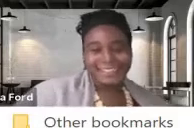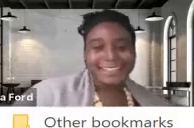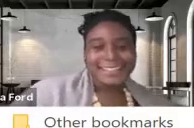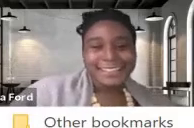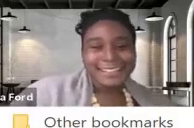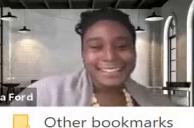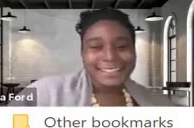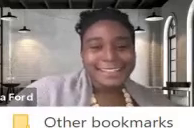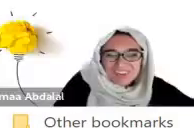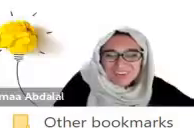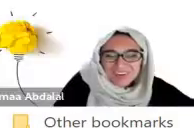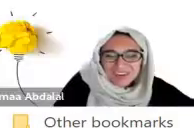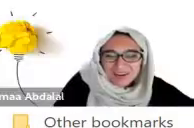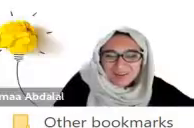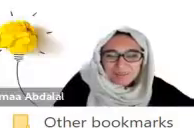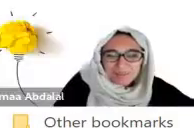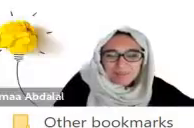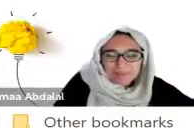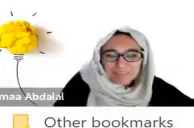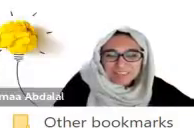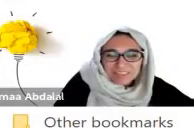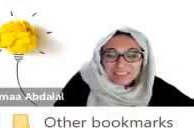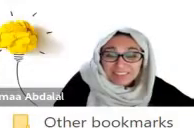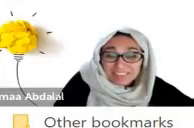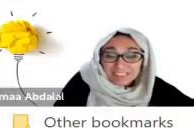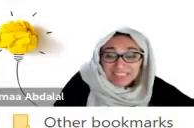Okay. Yes. So